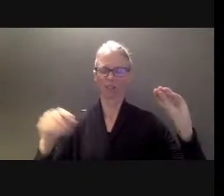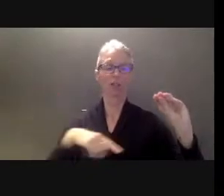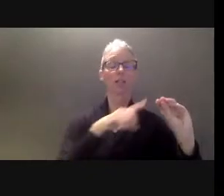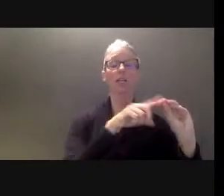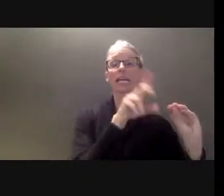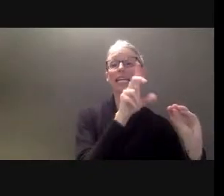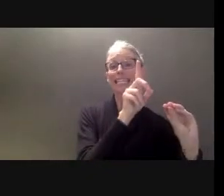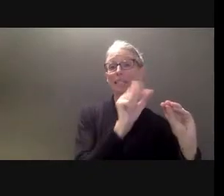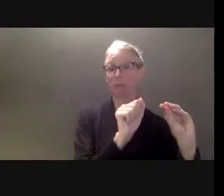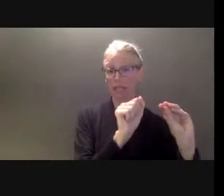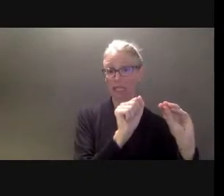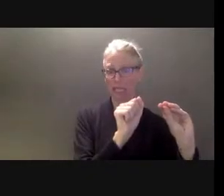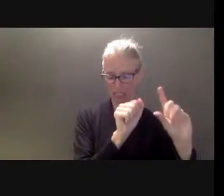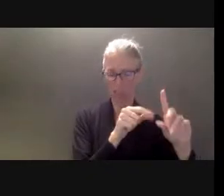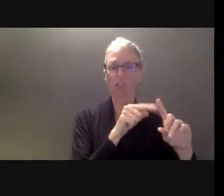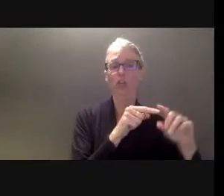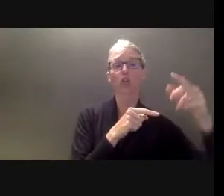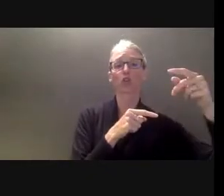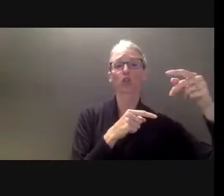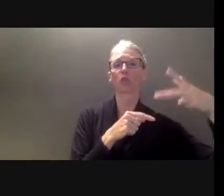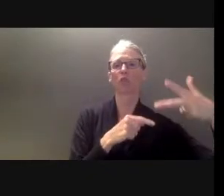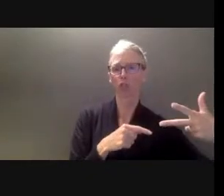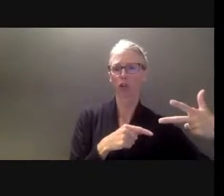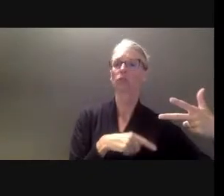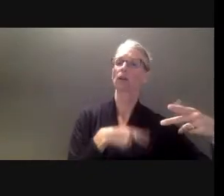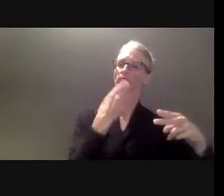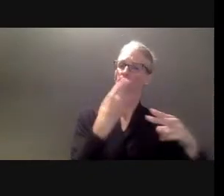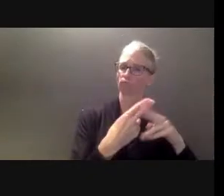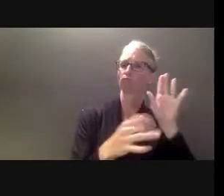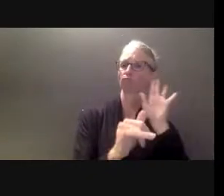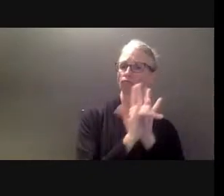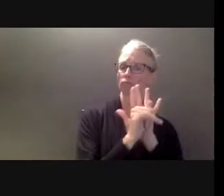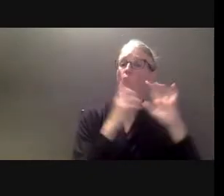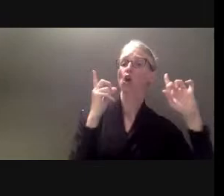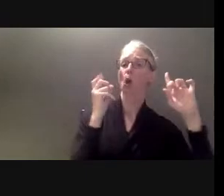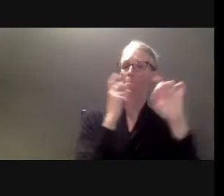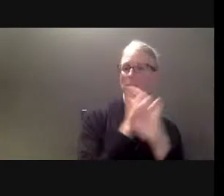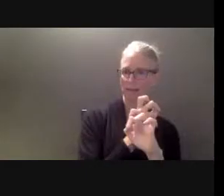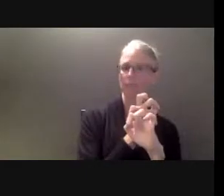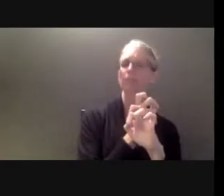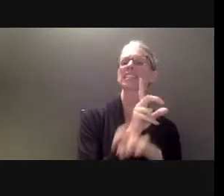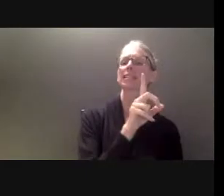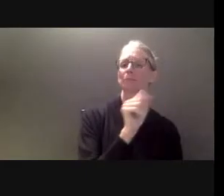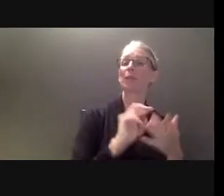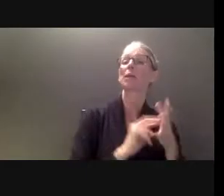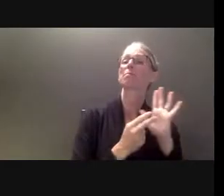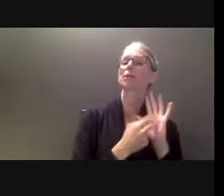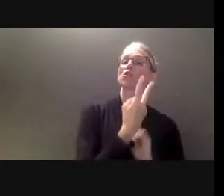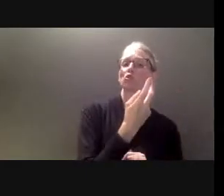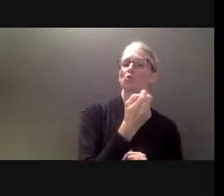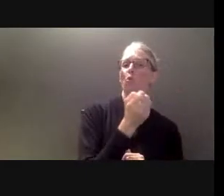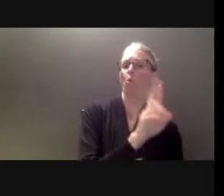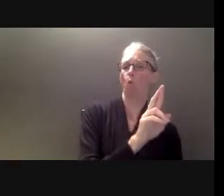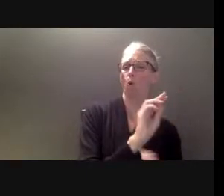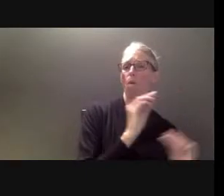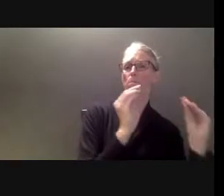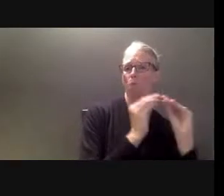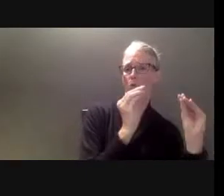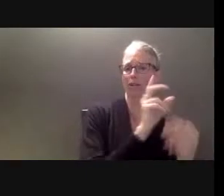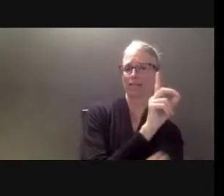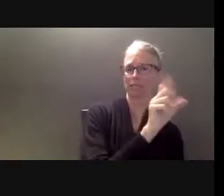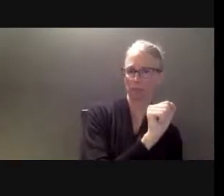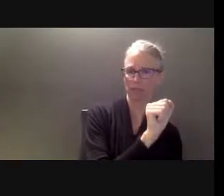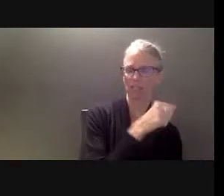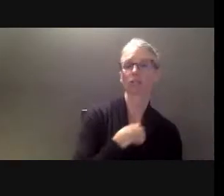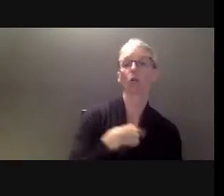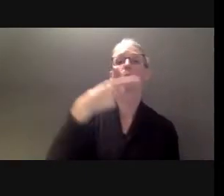reported complex disabilities, which we categorized as 2 or more disabilities, and 1/3 reported a singular